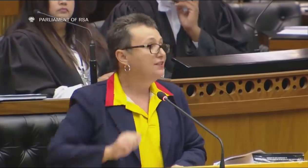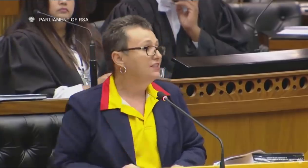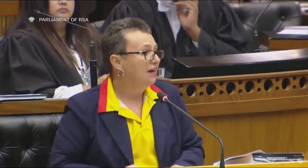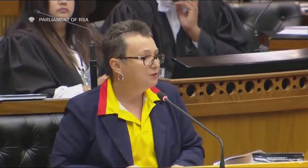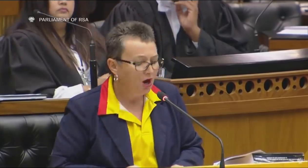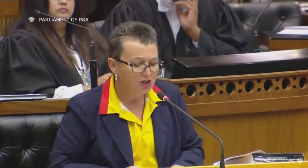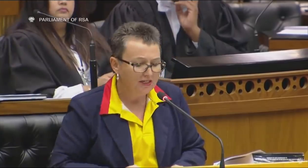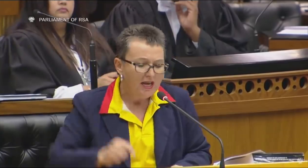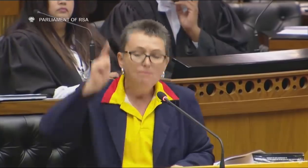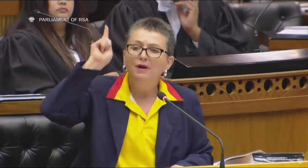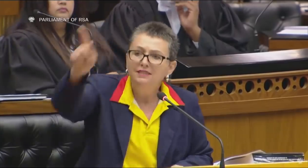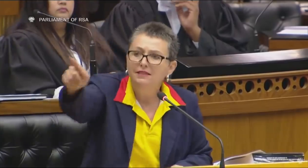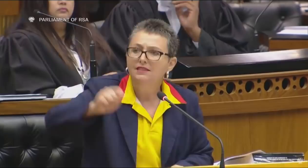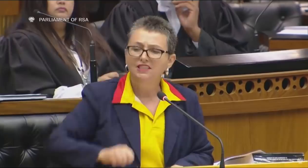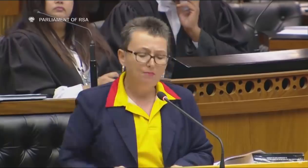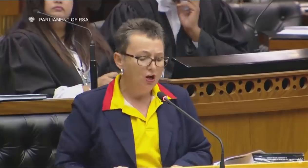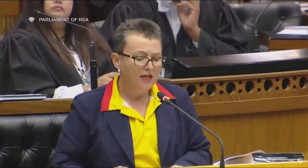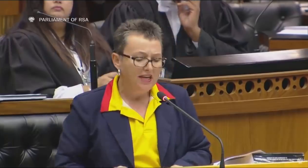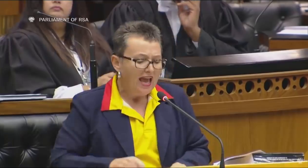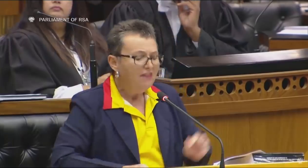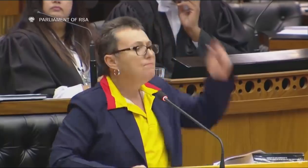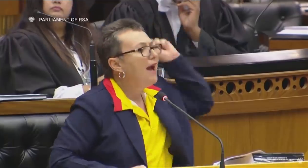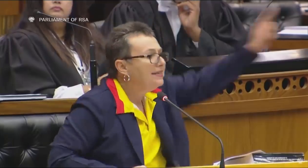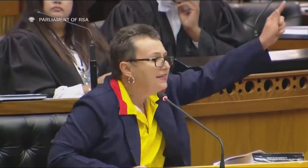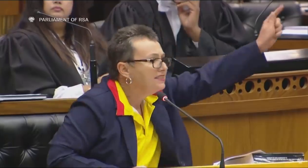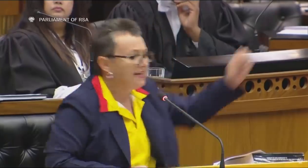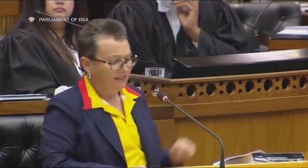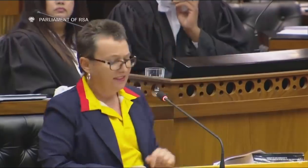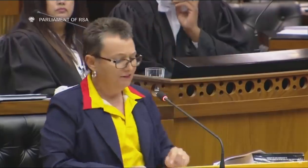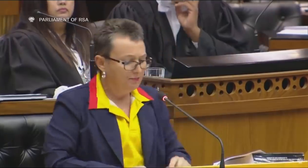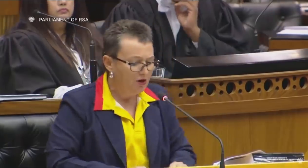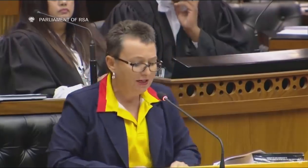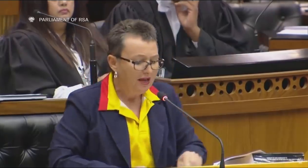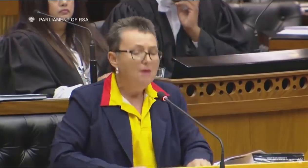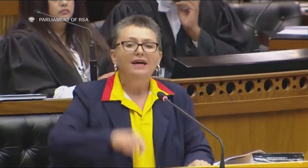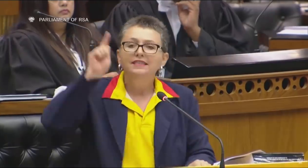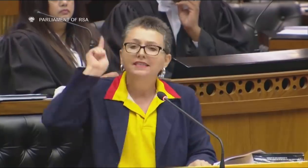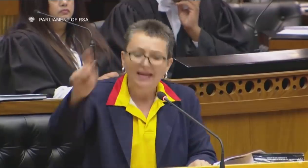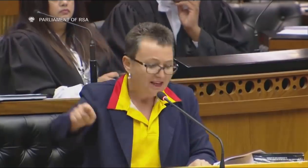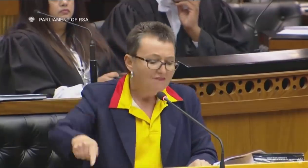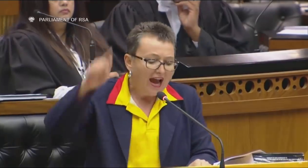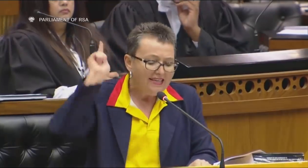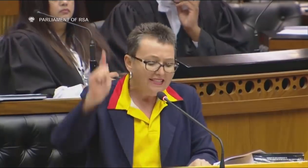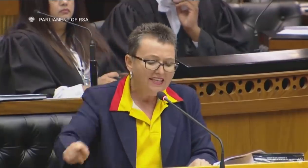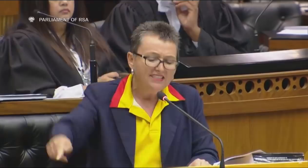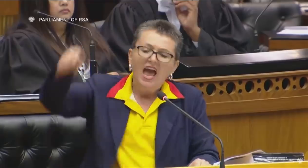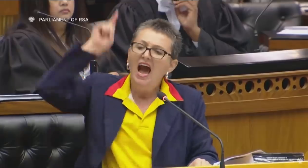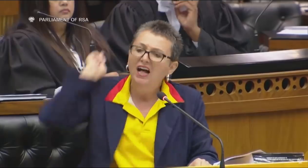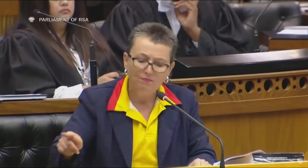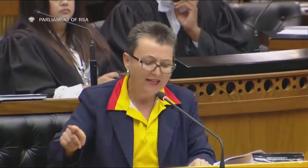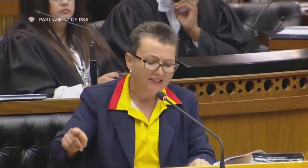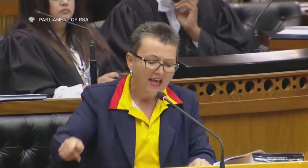farming communities have spoken, business has spoken, and the banking sectors have spoken. But yet, the ANC